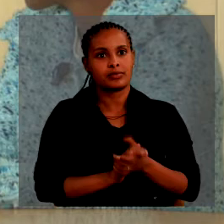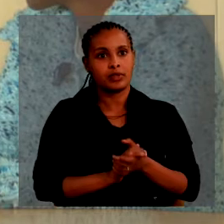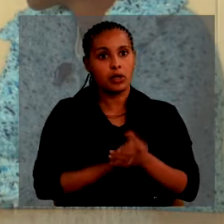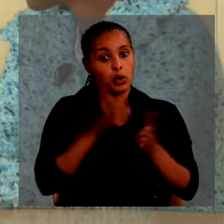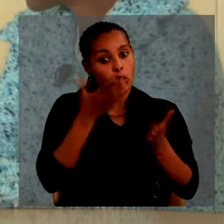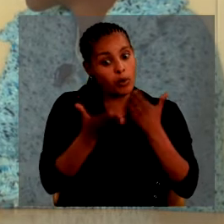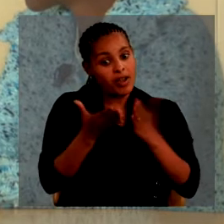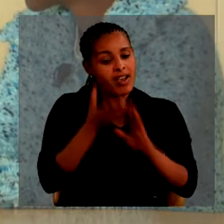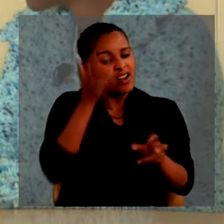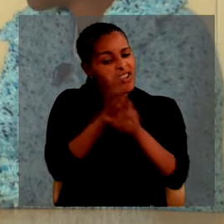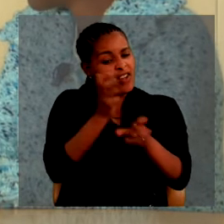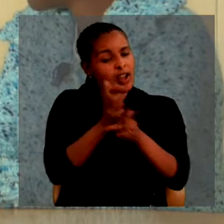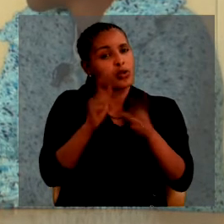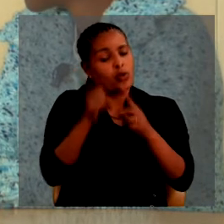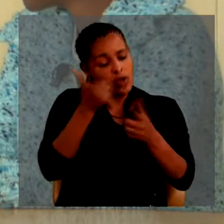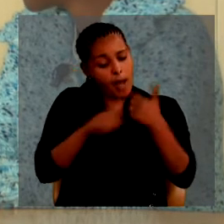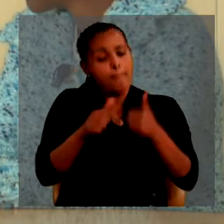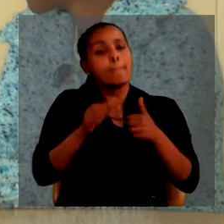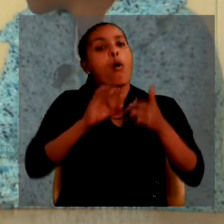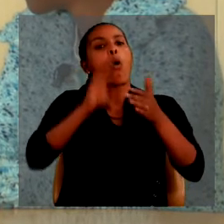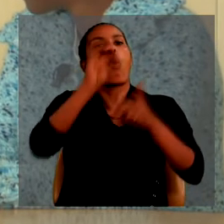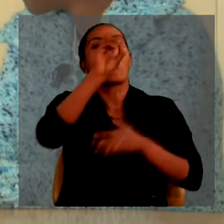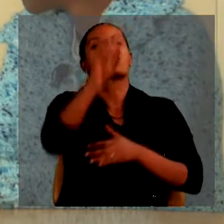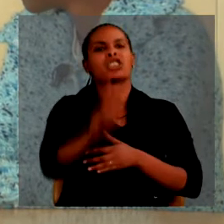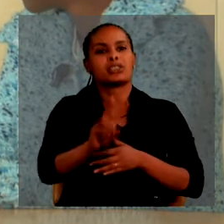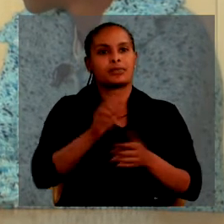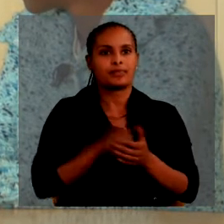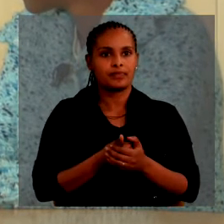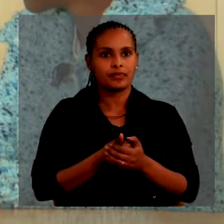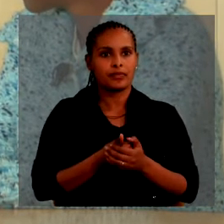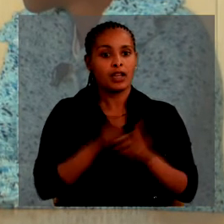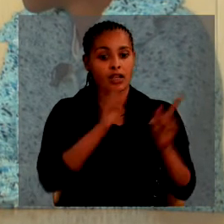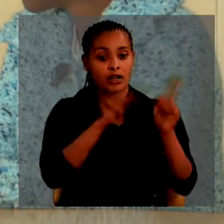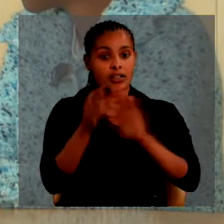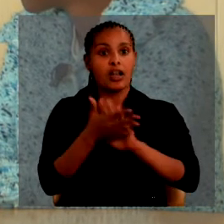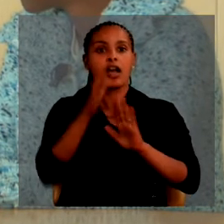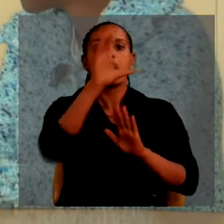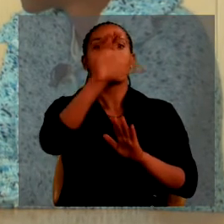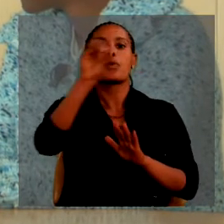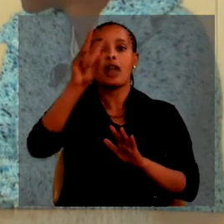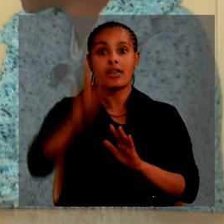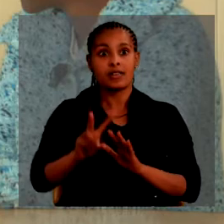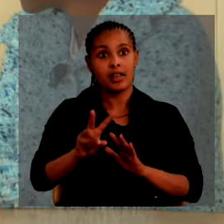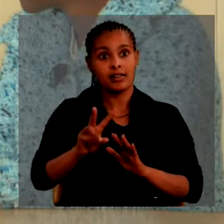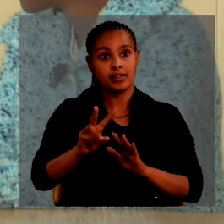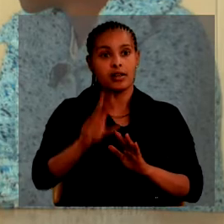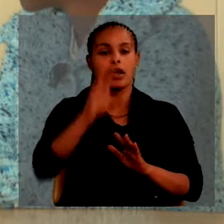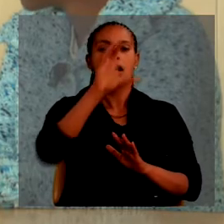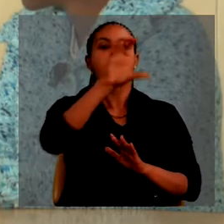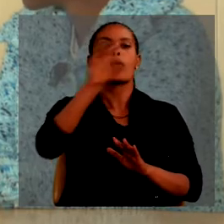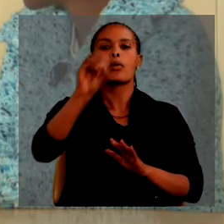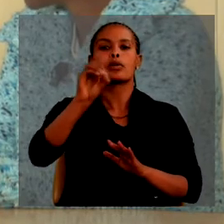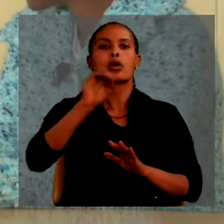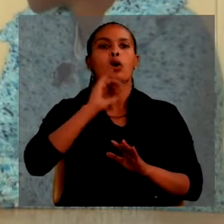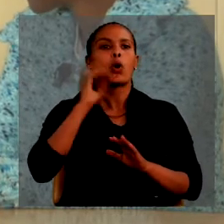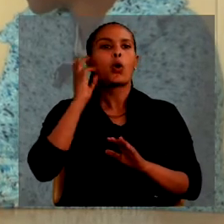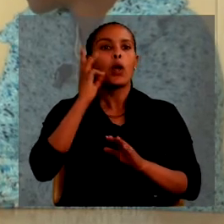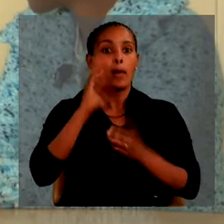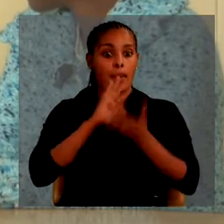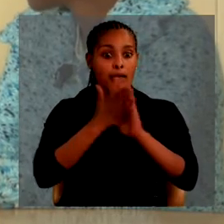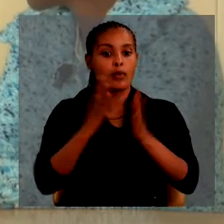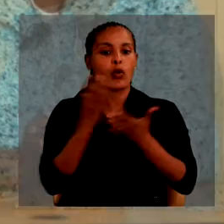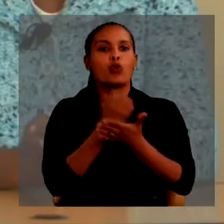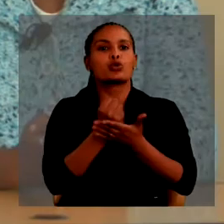You're making it difficult for it to come. So instead of carbon dioxide, carbon monoxide will be